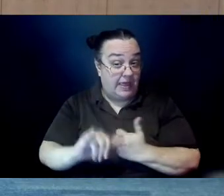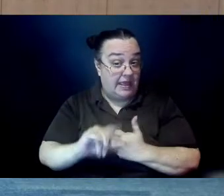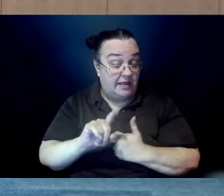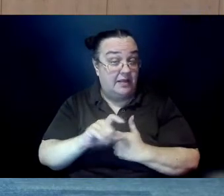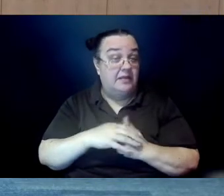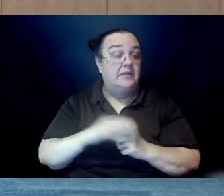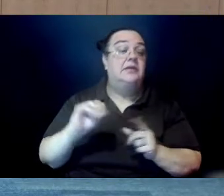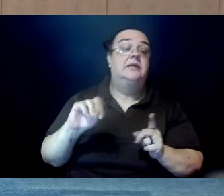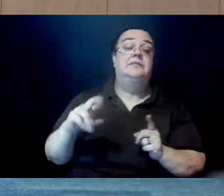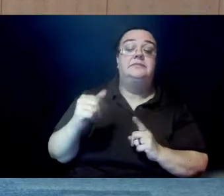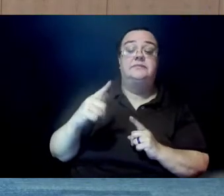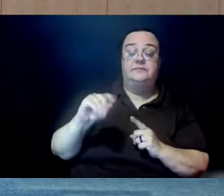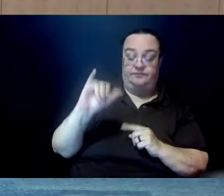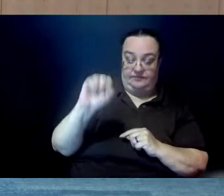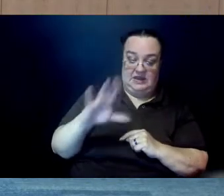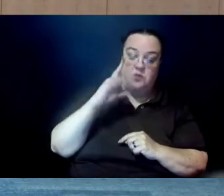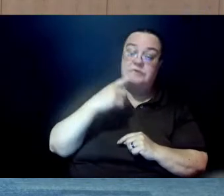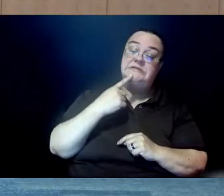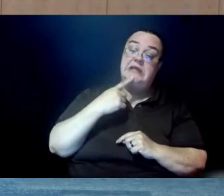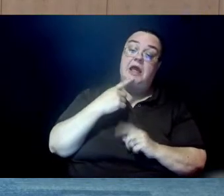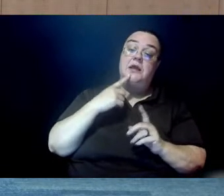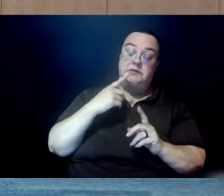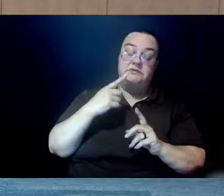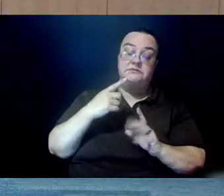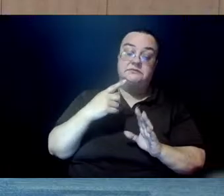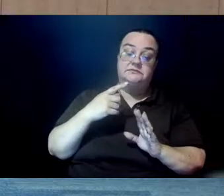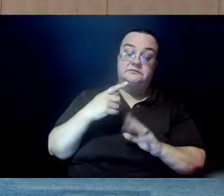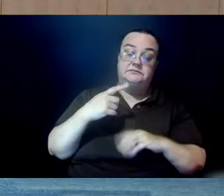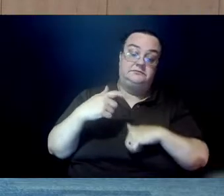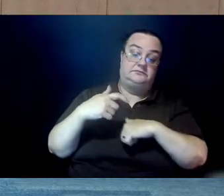Yeah, I'll say this, statutorily,